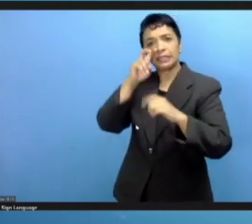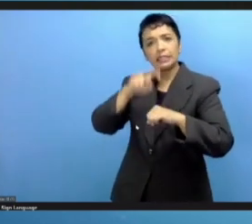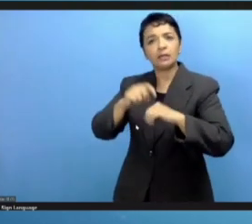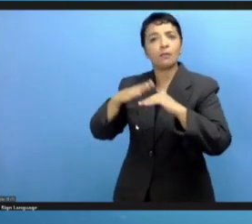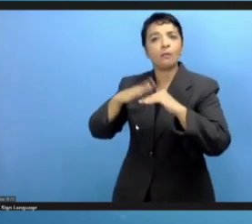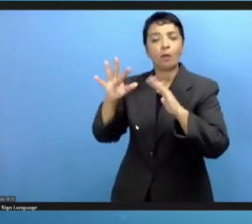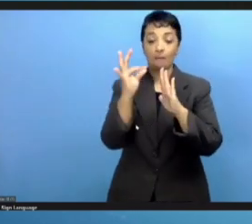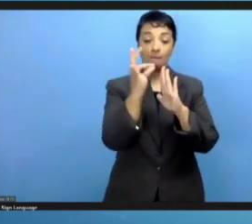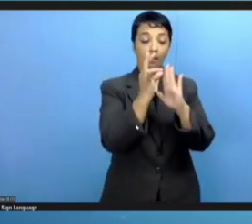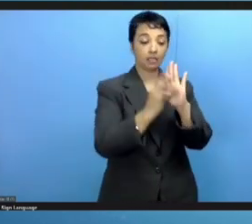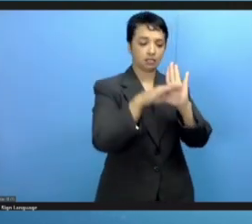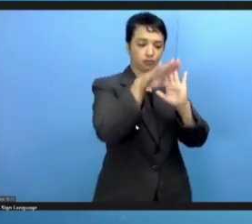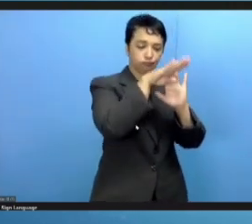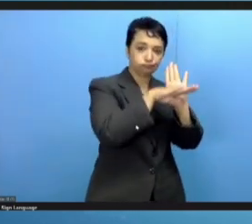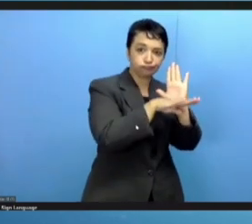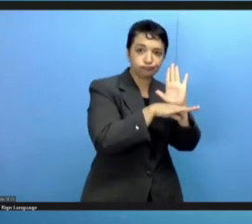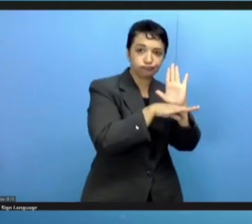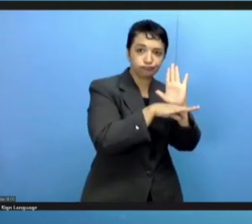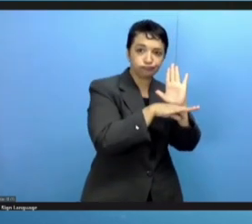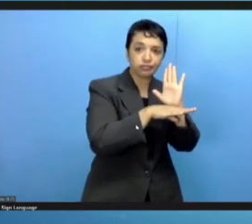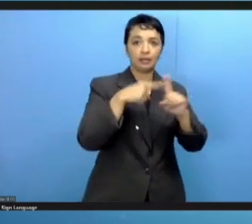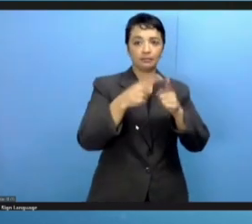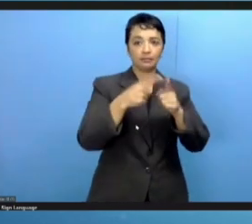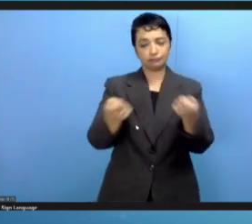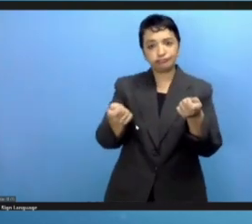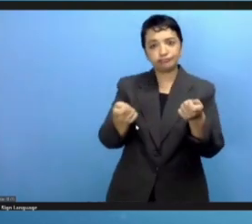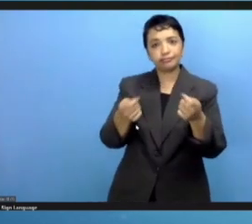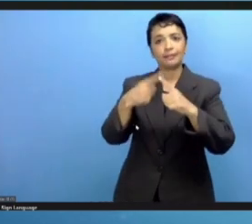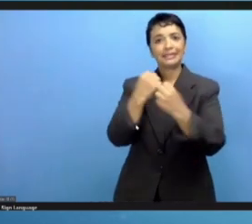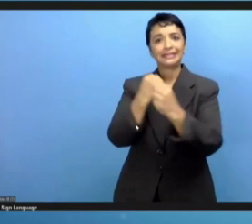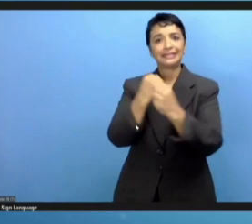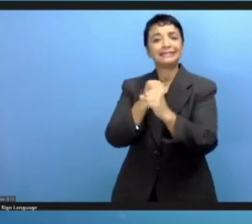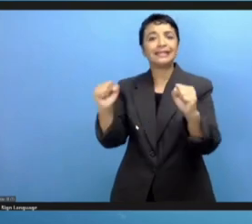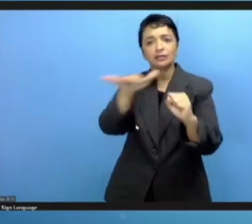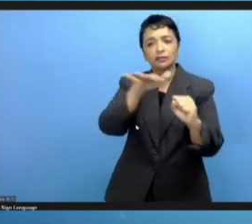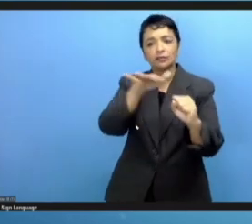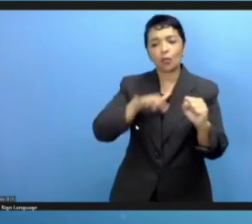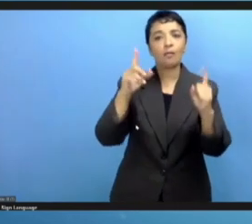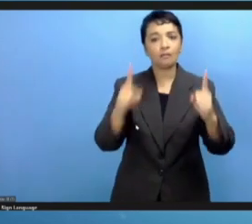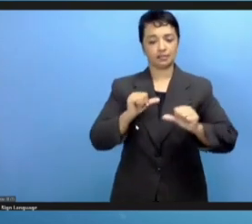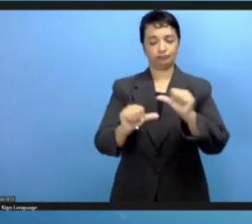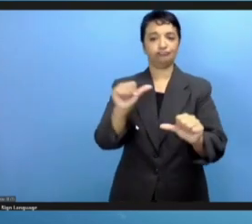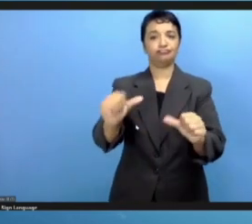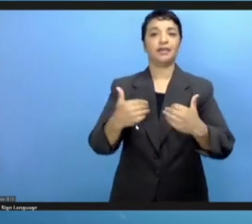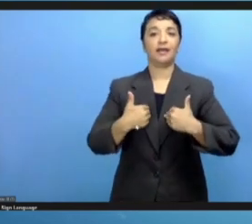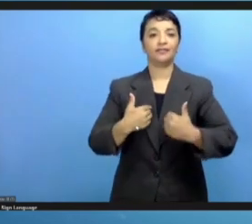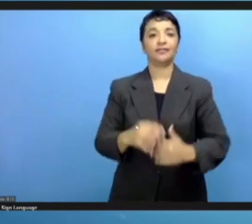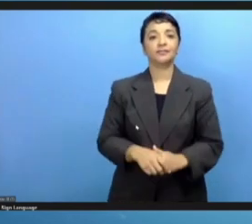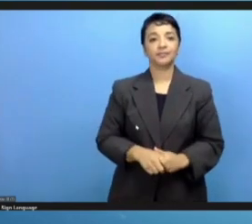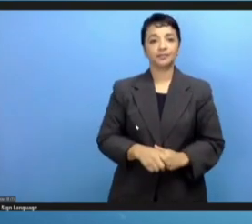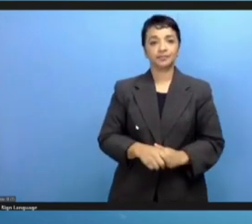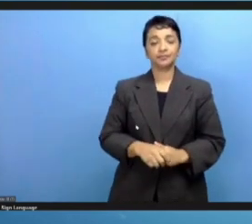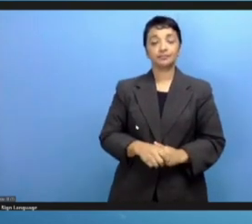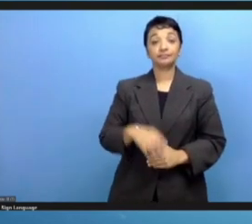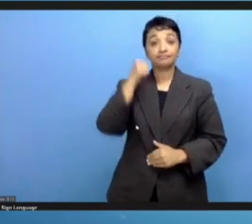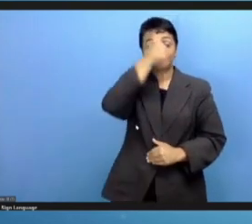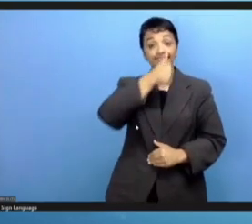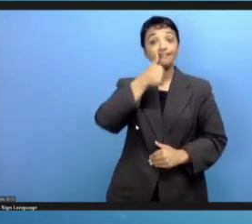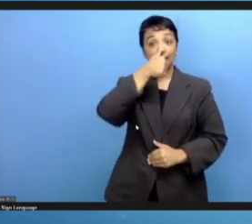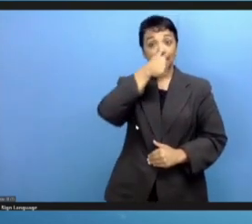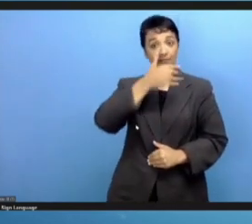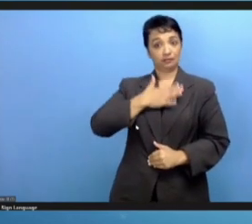and practice safeguards to be in place. For Ethiopia, the past 4 years have been